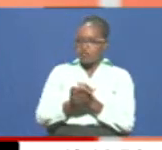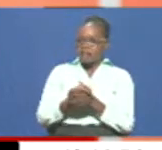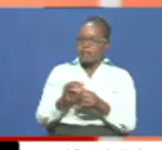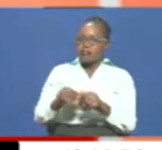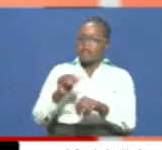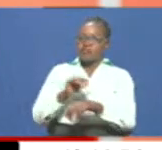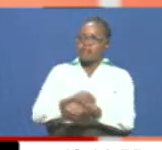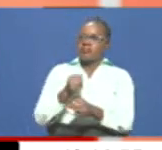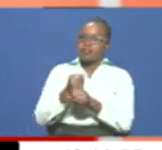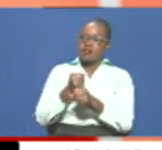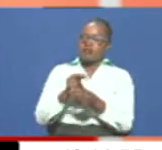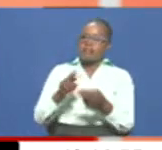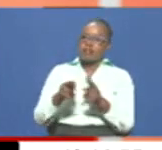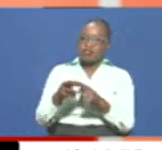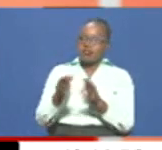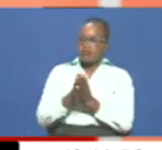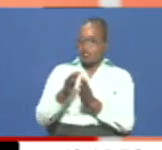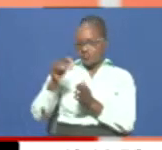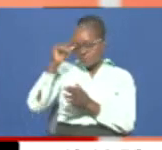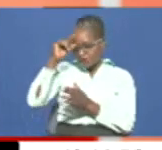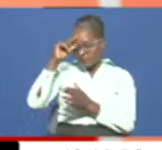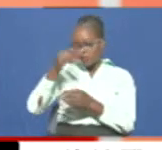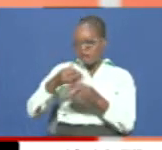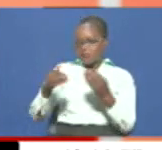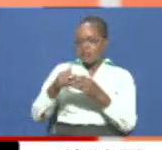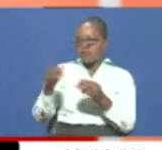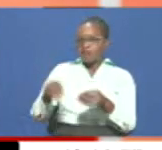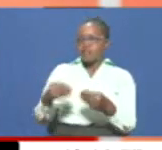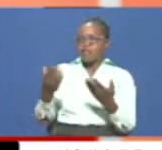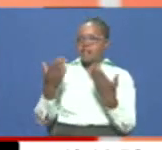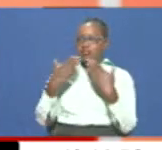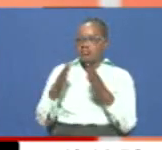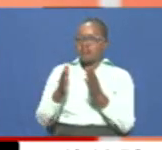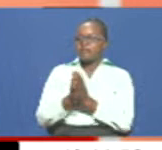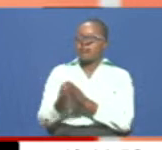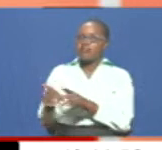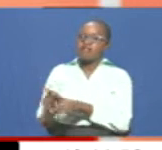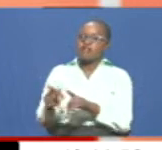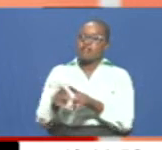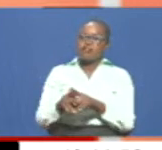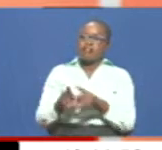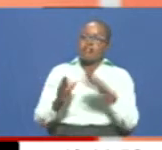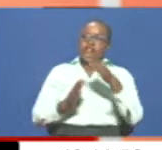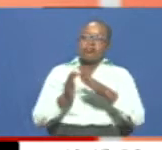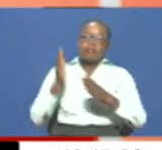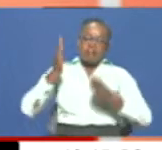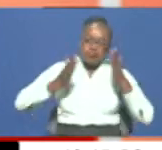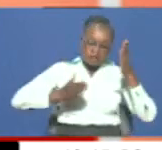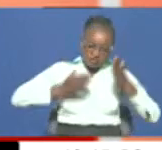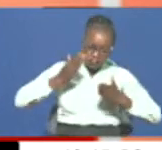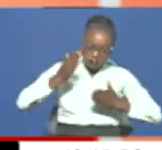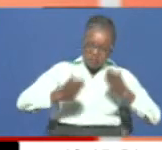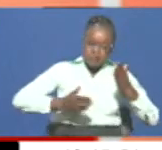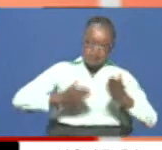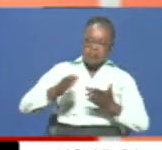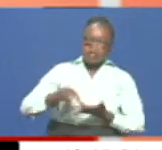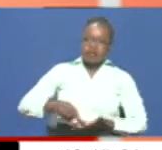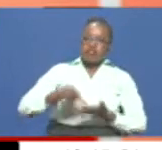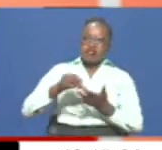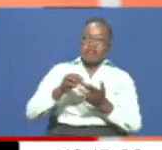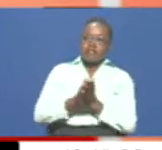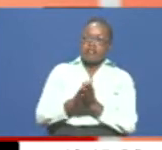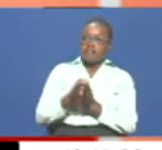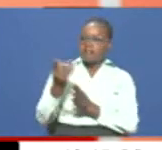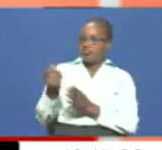can ensure that infrastructure is provided. A lot of our top athletes, especially in what we call the minor